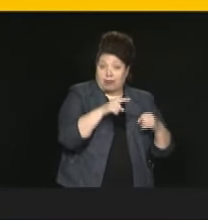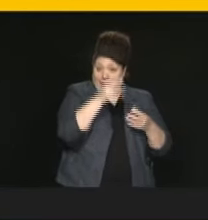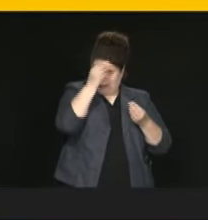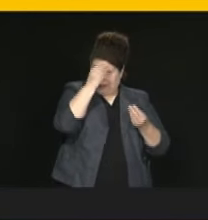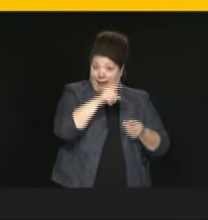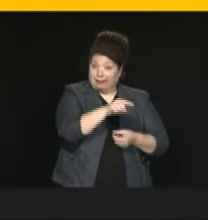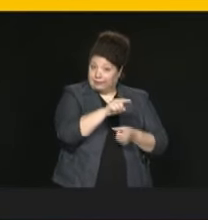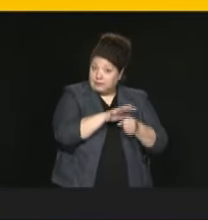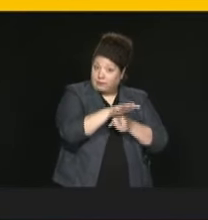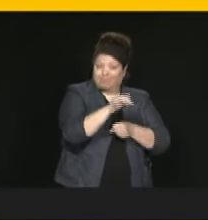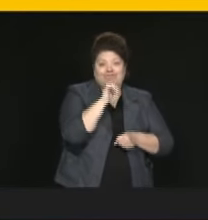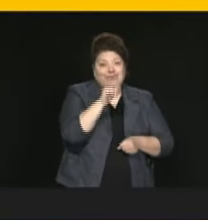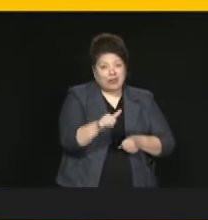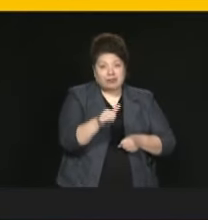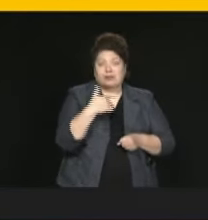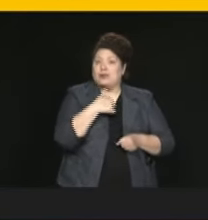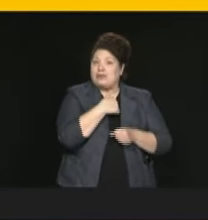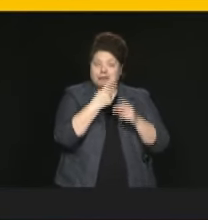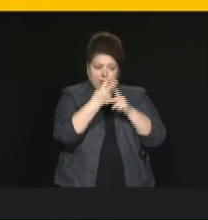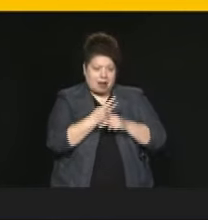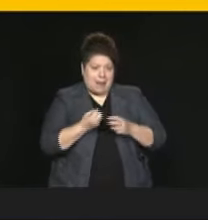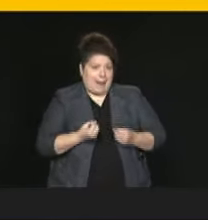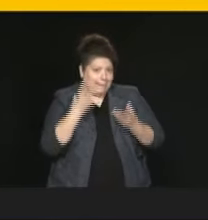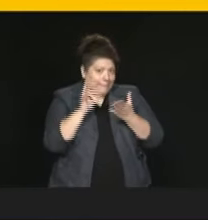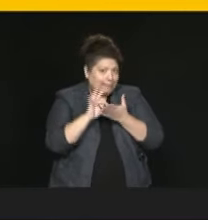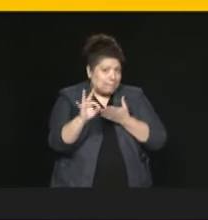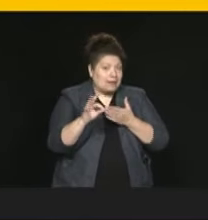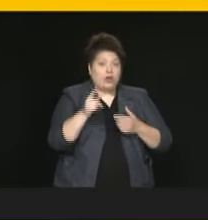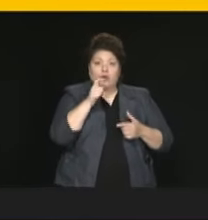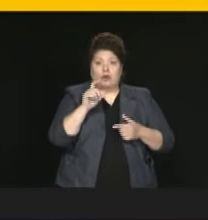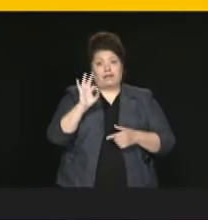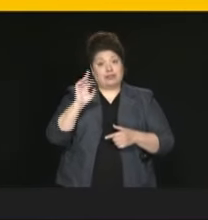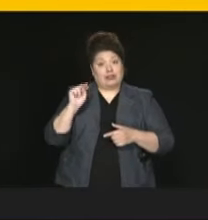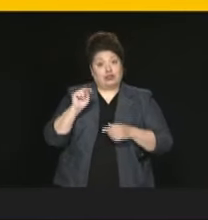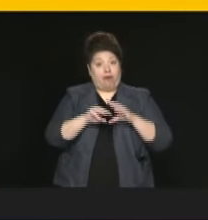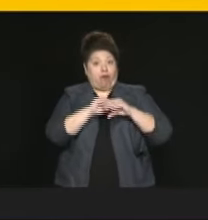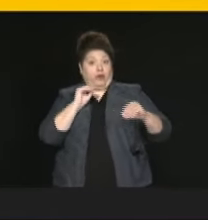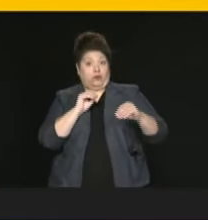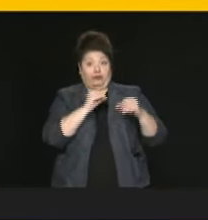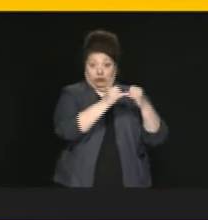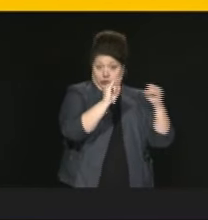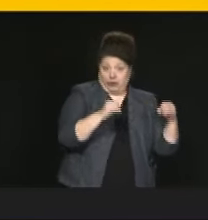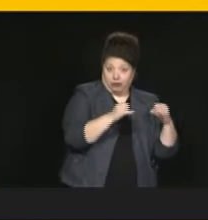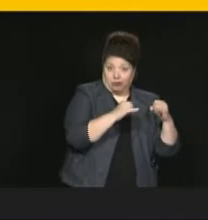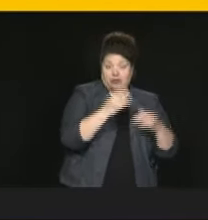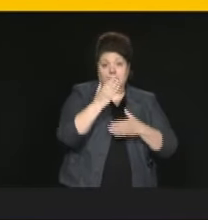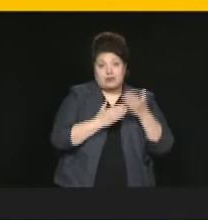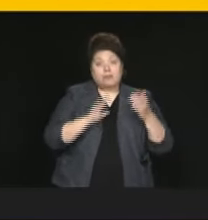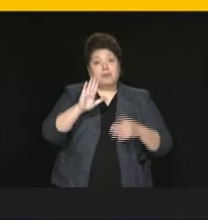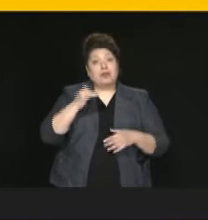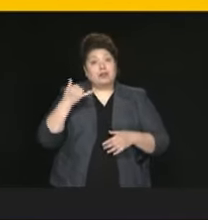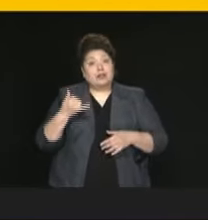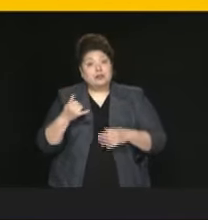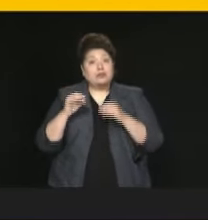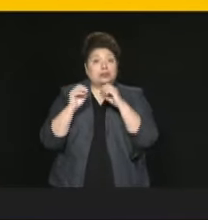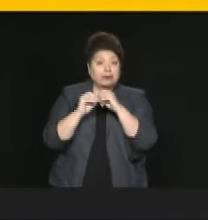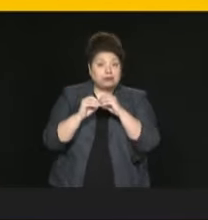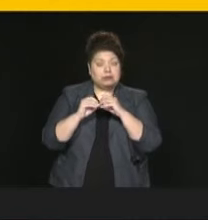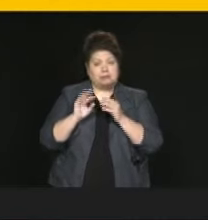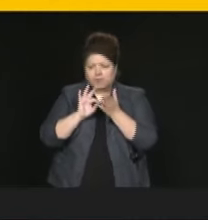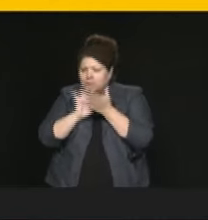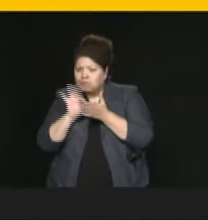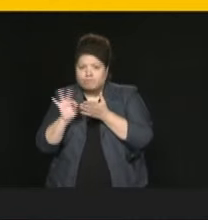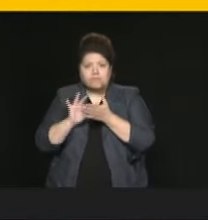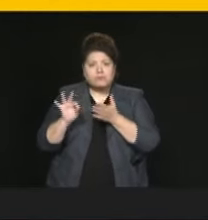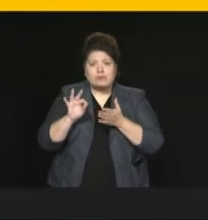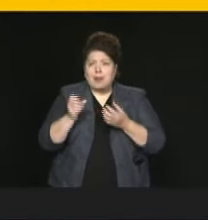virus in First Nations living off-reserve, as well as in Inuit and Métis communities. This is why I'm pleased today to speak to the work of Dr. Janet